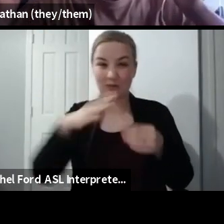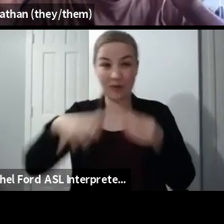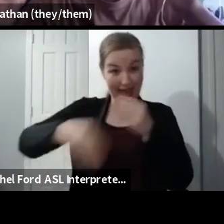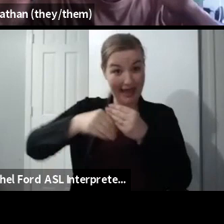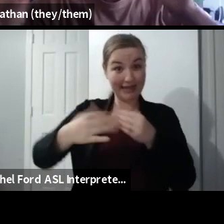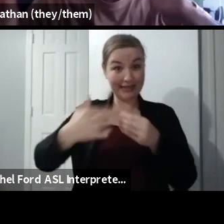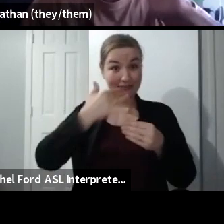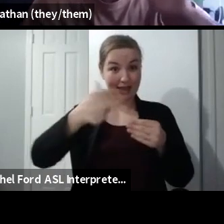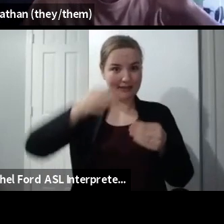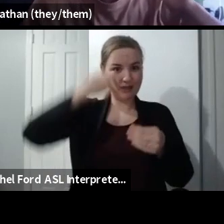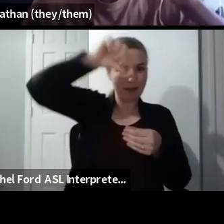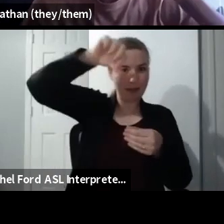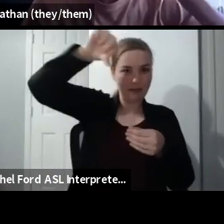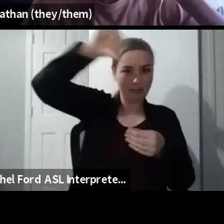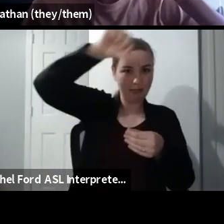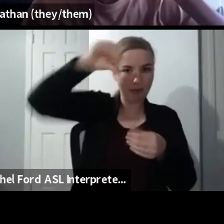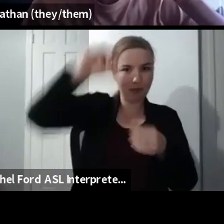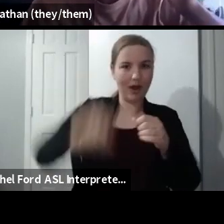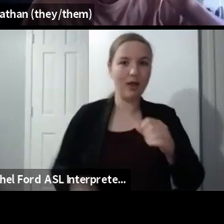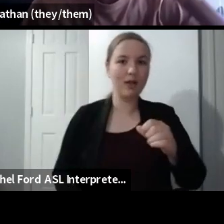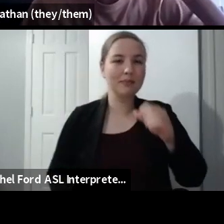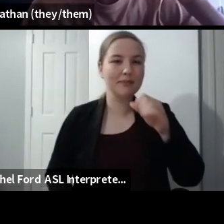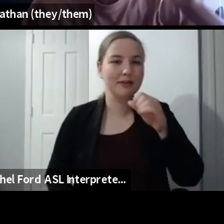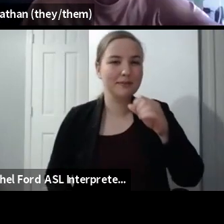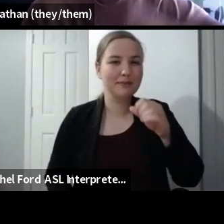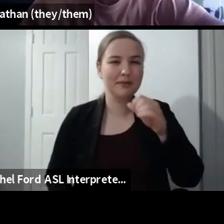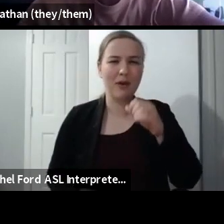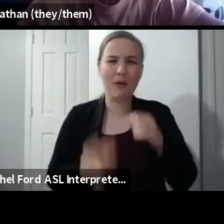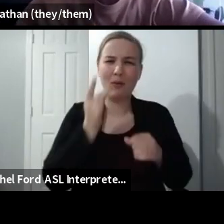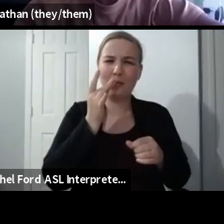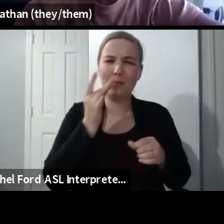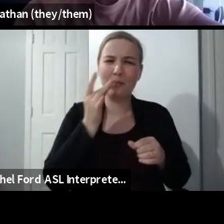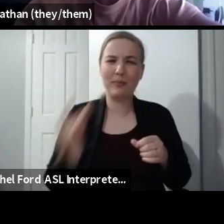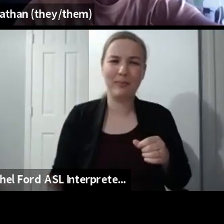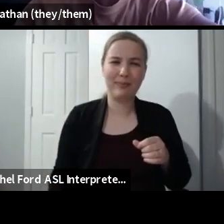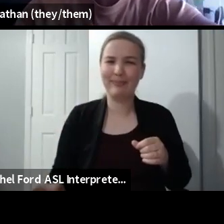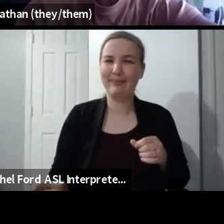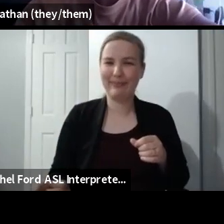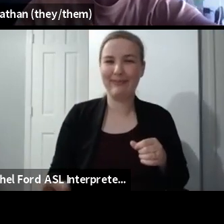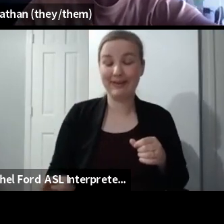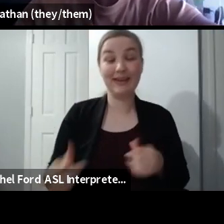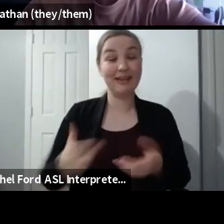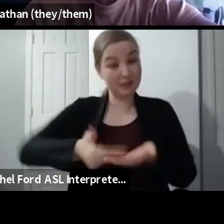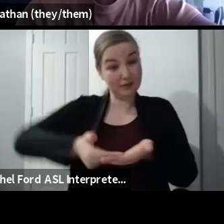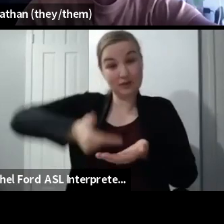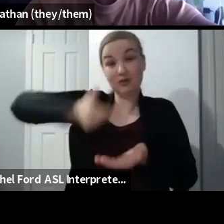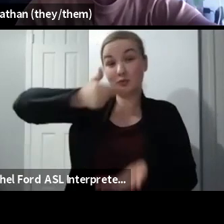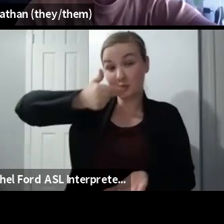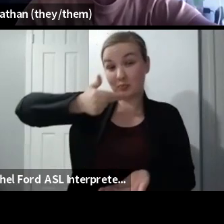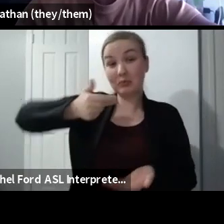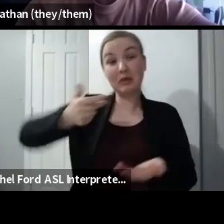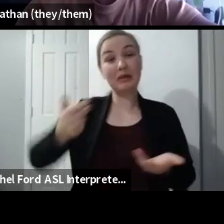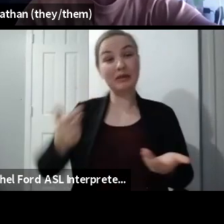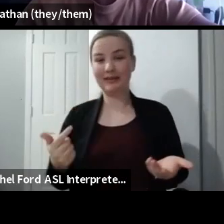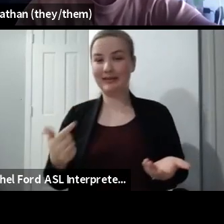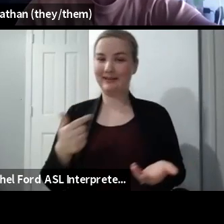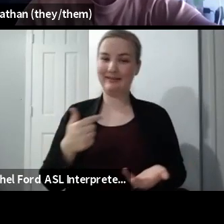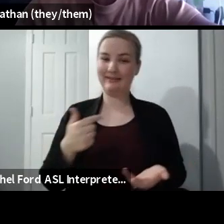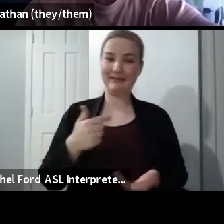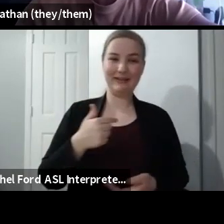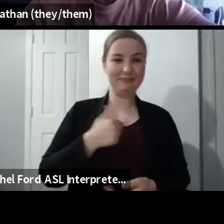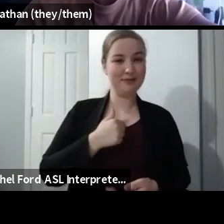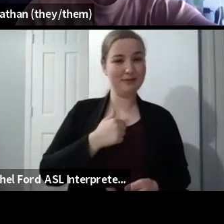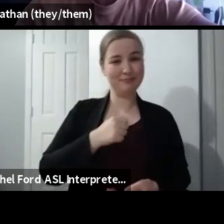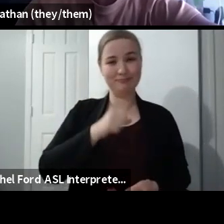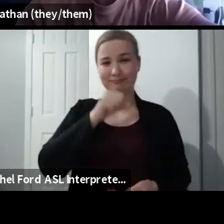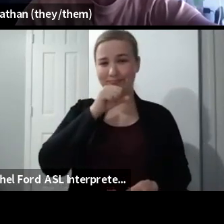always on the edges. I'm like always going too far. If a soup, I'm a number one, let it be a full